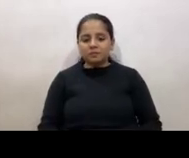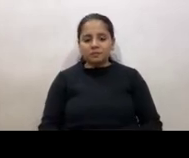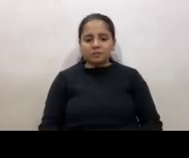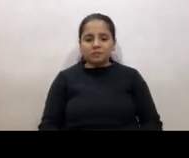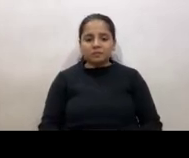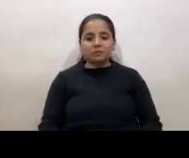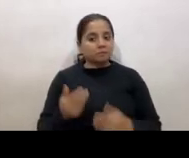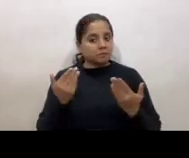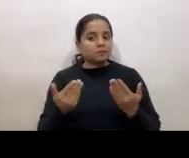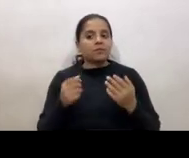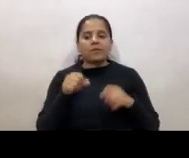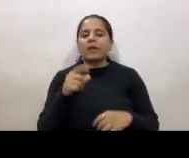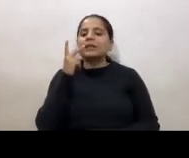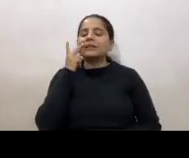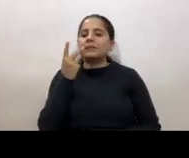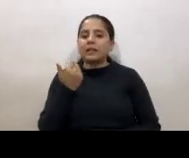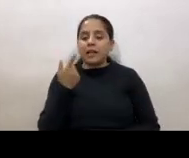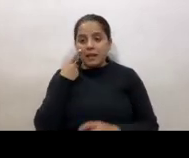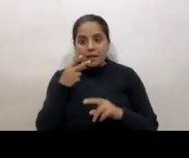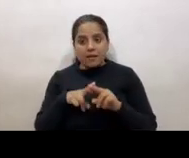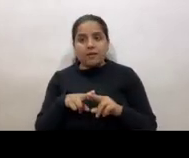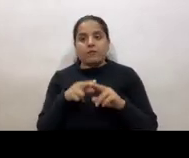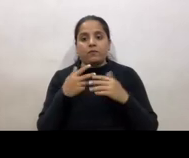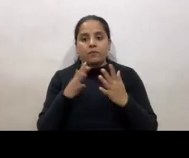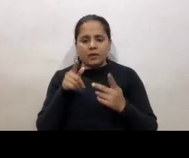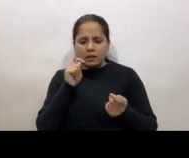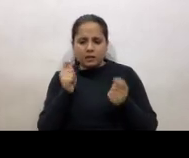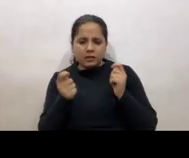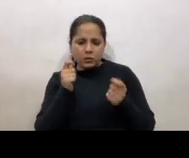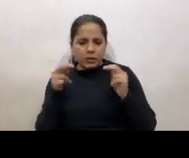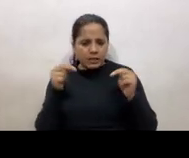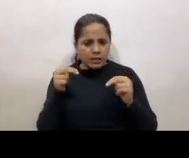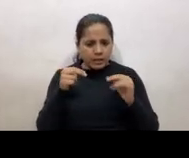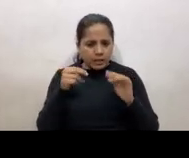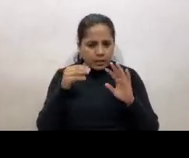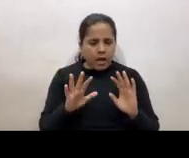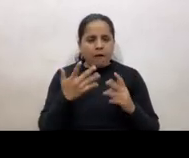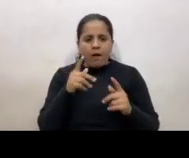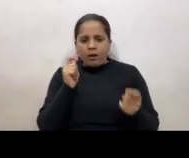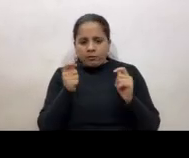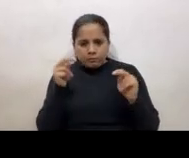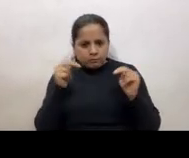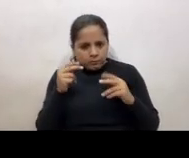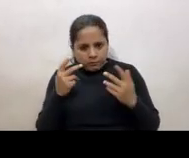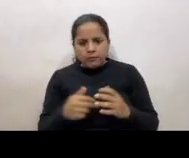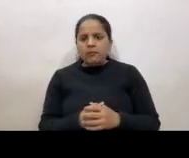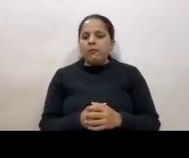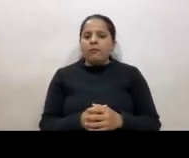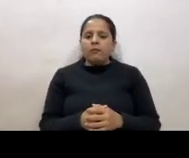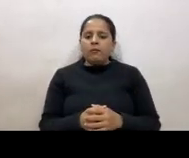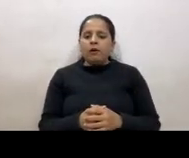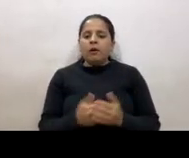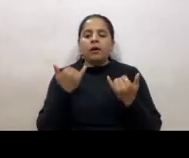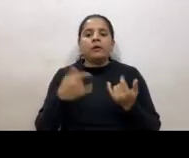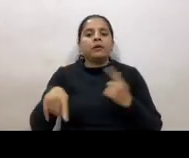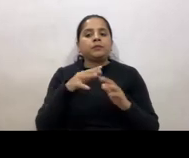So then let's see if any tweaking is needed here. Okay, so